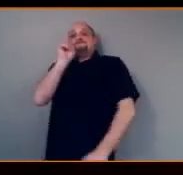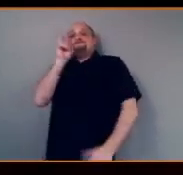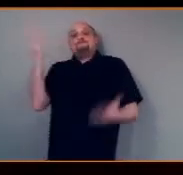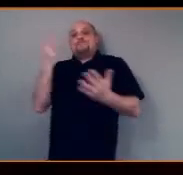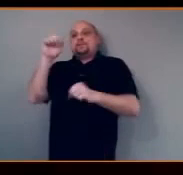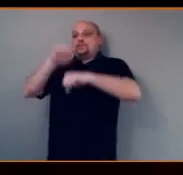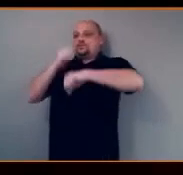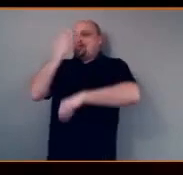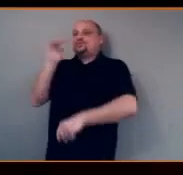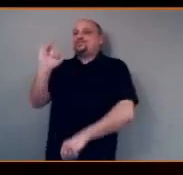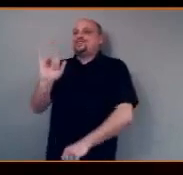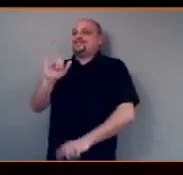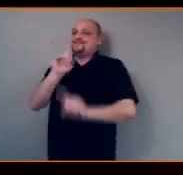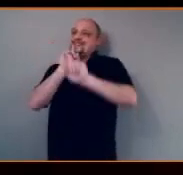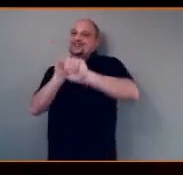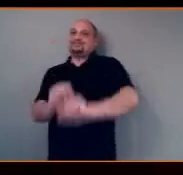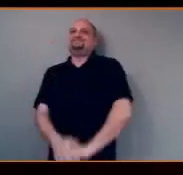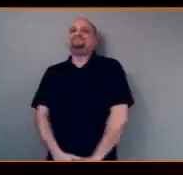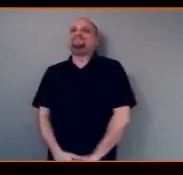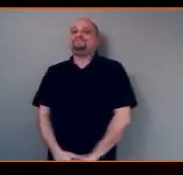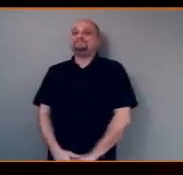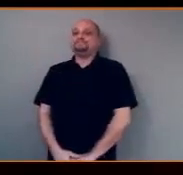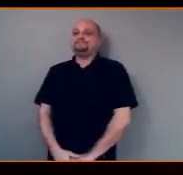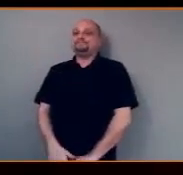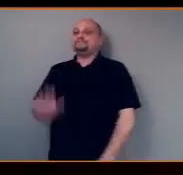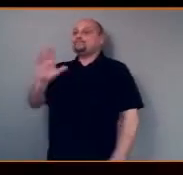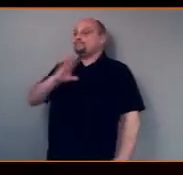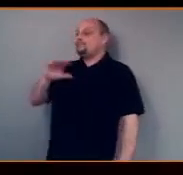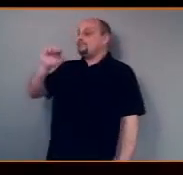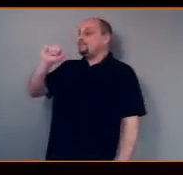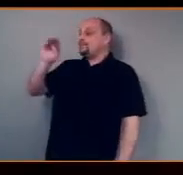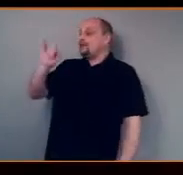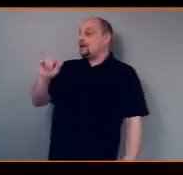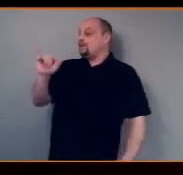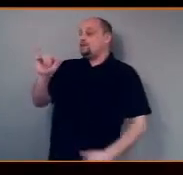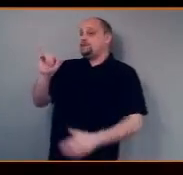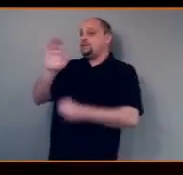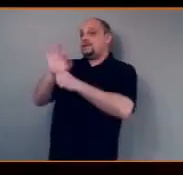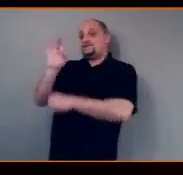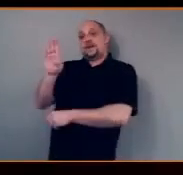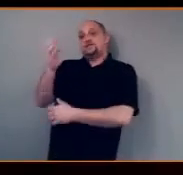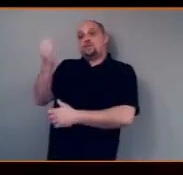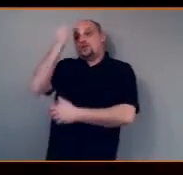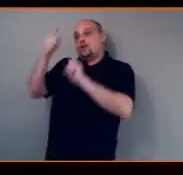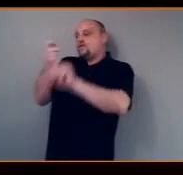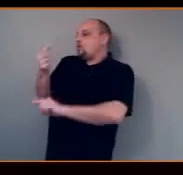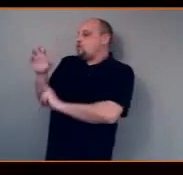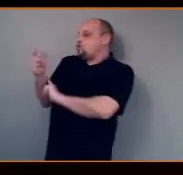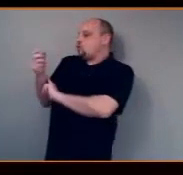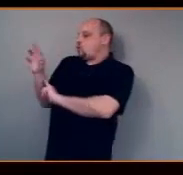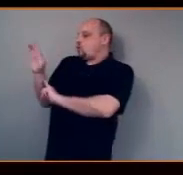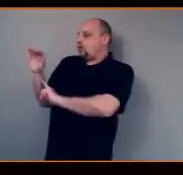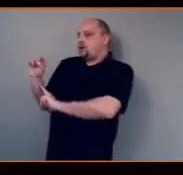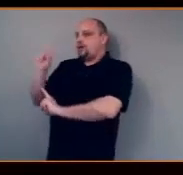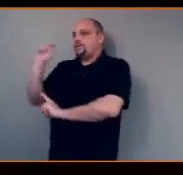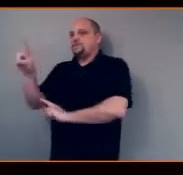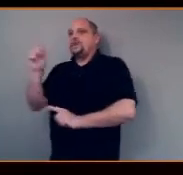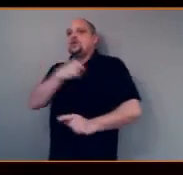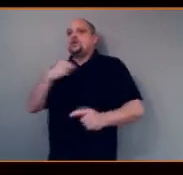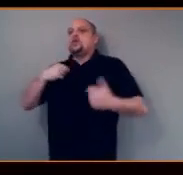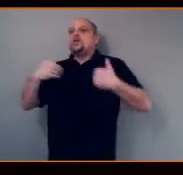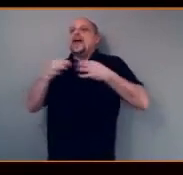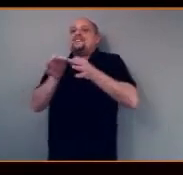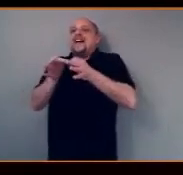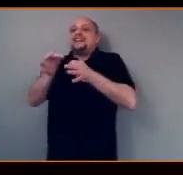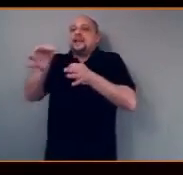like. Awesome. So Amiel on Facebook wants to know from Gregorio, is there a delay in controlling the